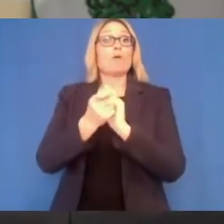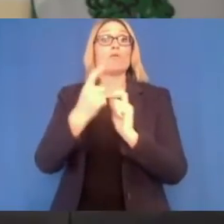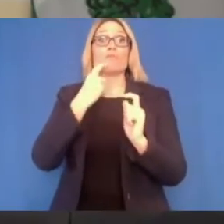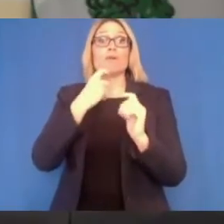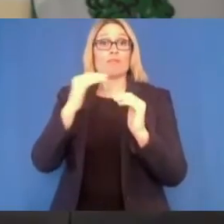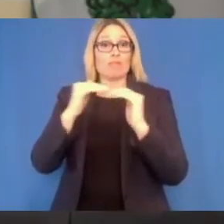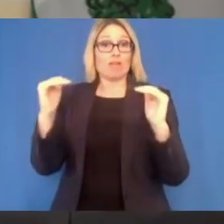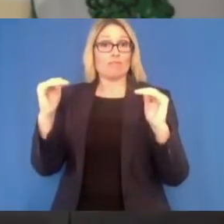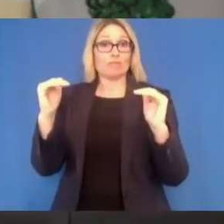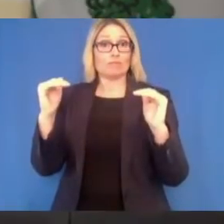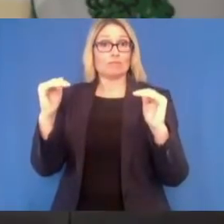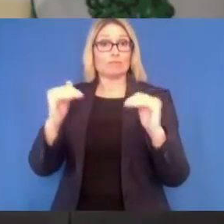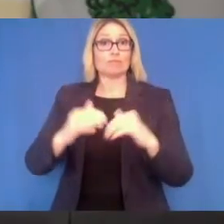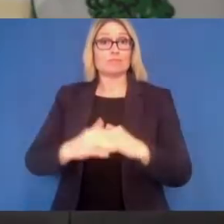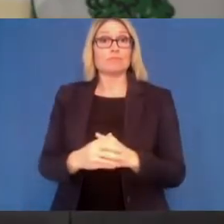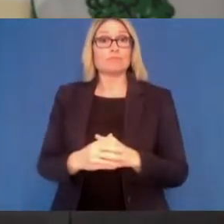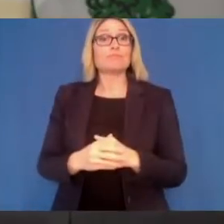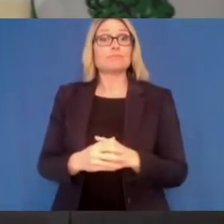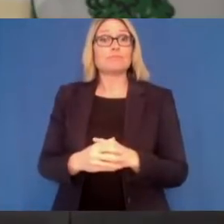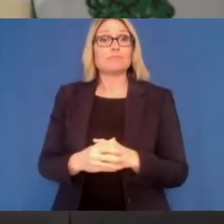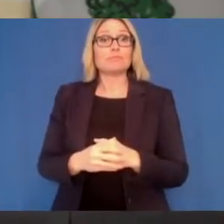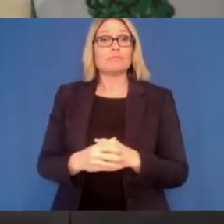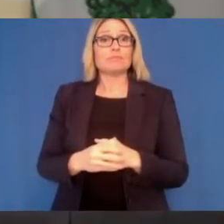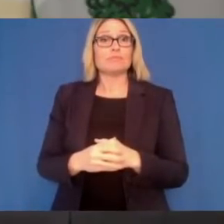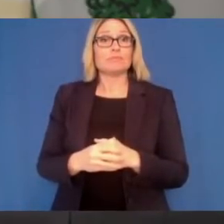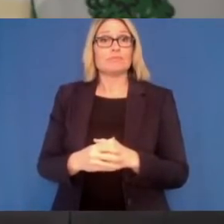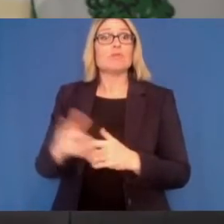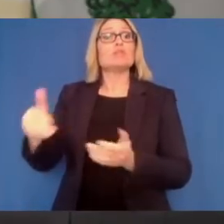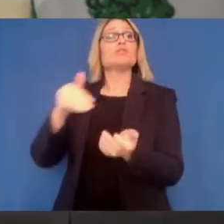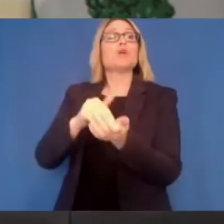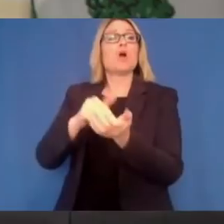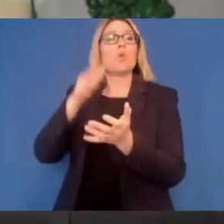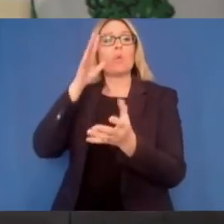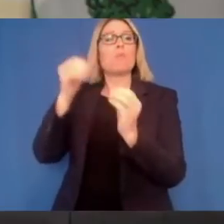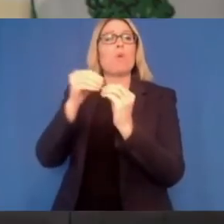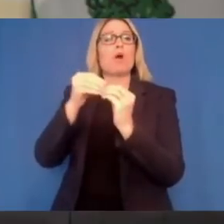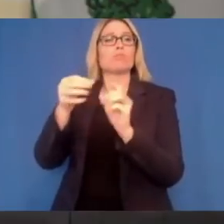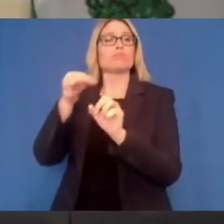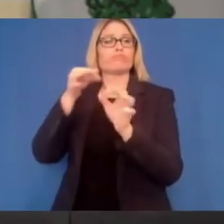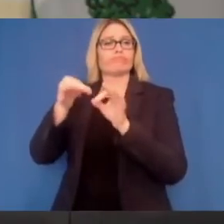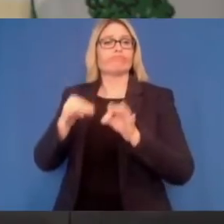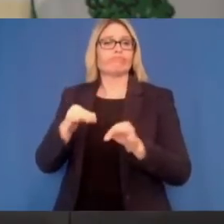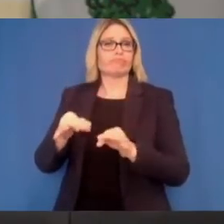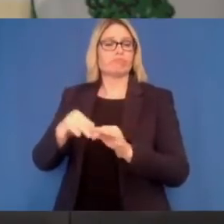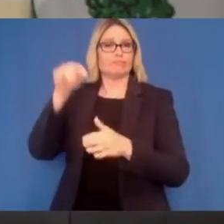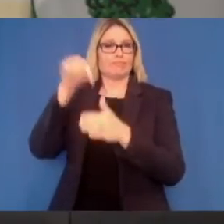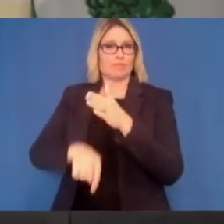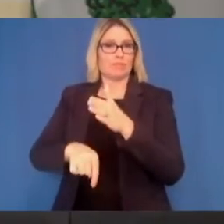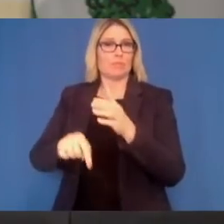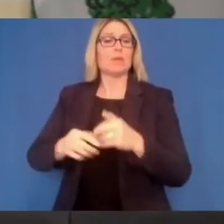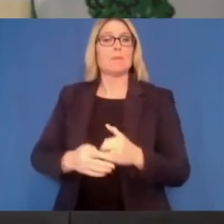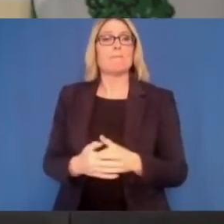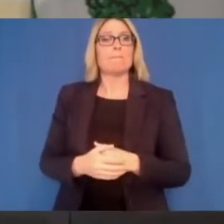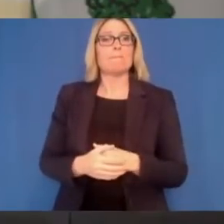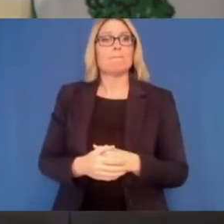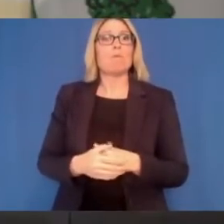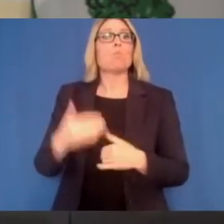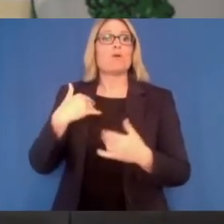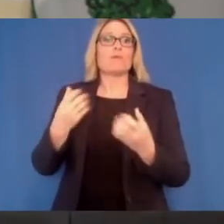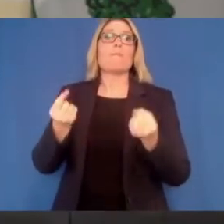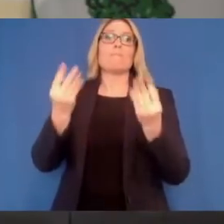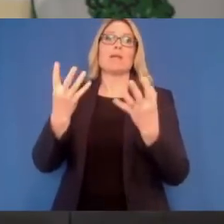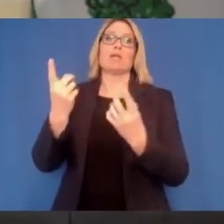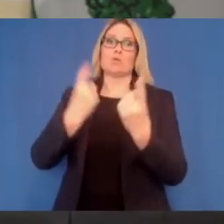for different sectors and different industries, and Dr. Morrison will go into further detail because we know there will be many questions in the